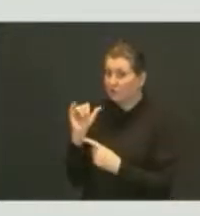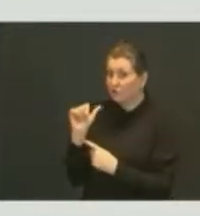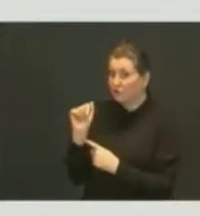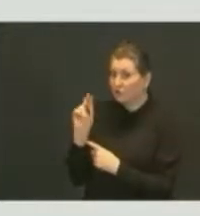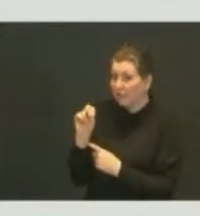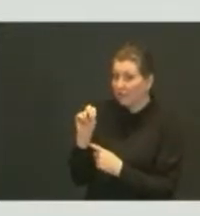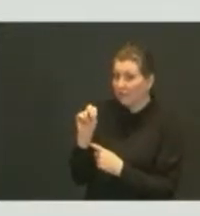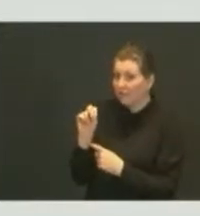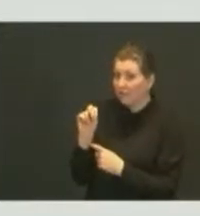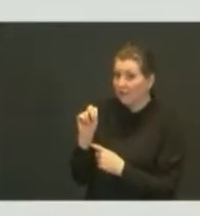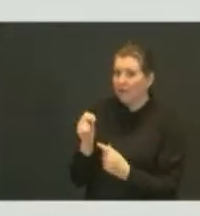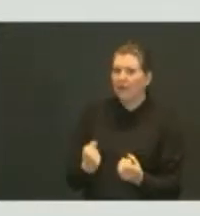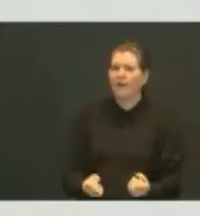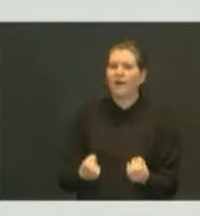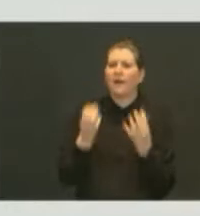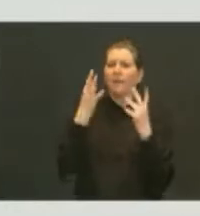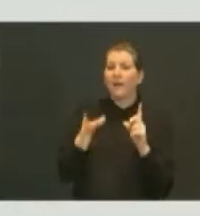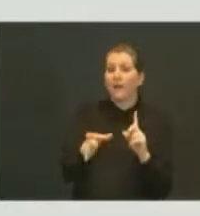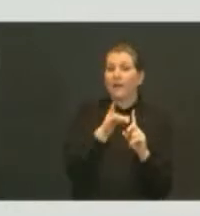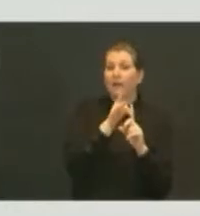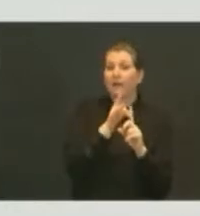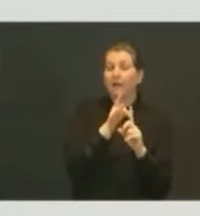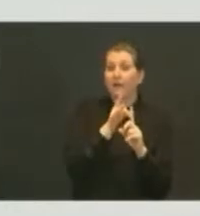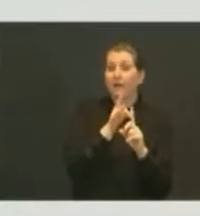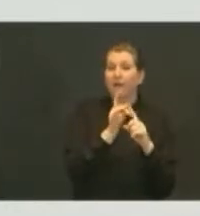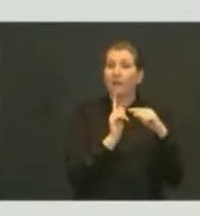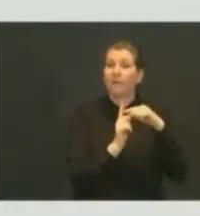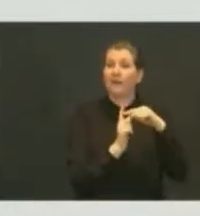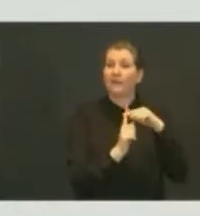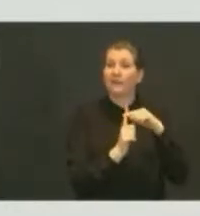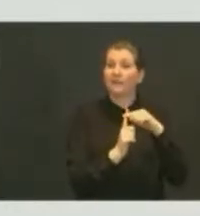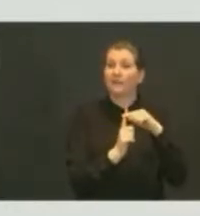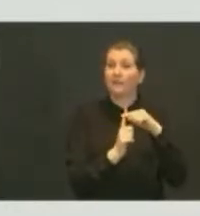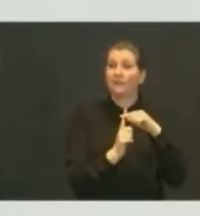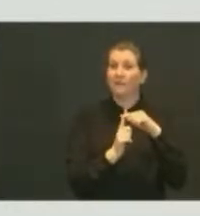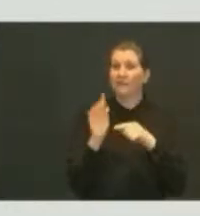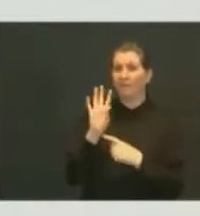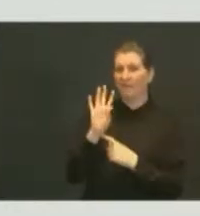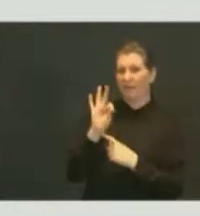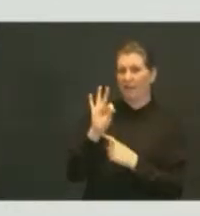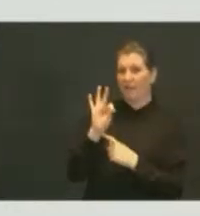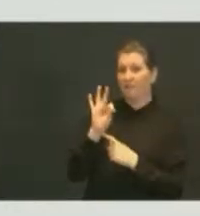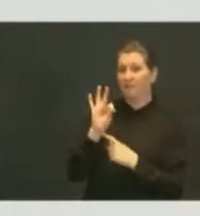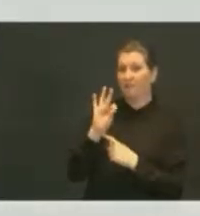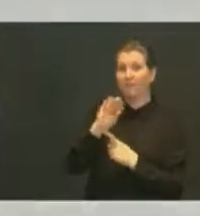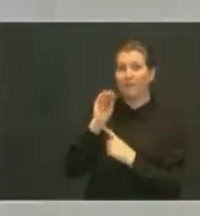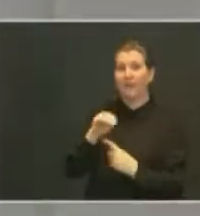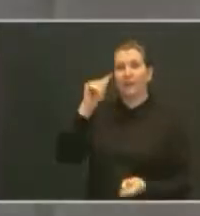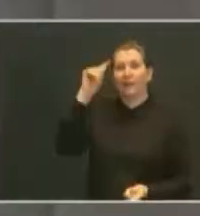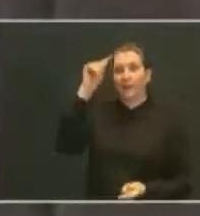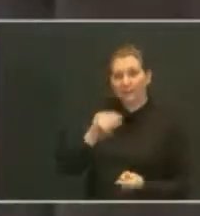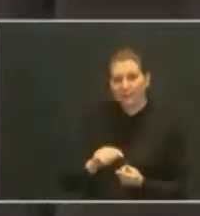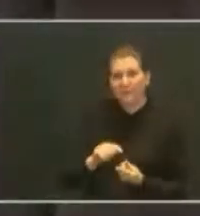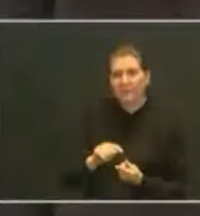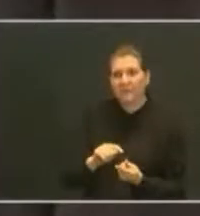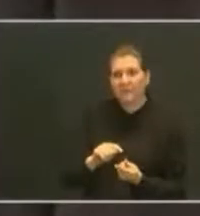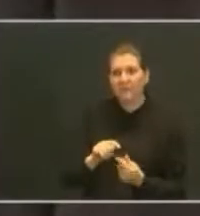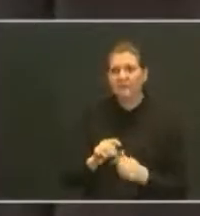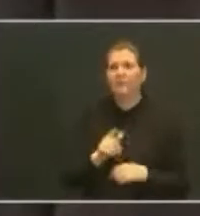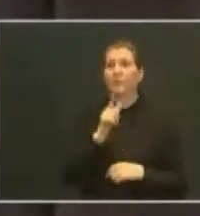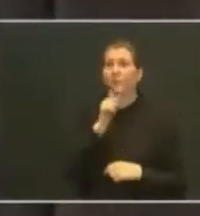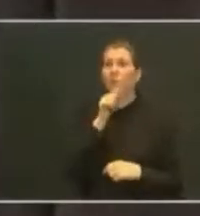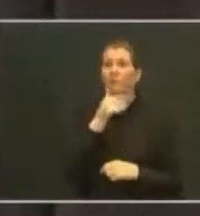public. That decrease has been even more pronounced among healthcare workers and among residents